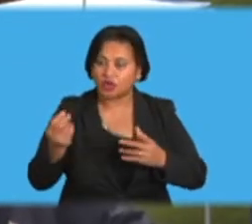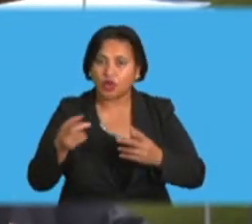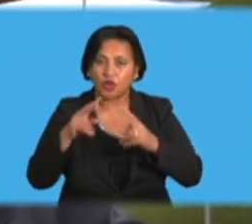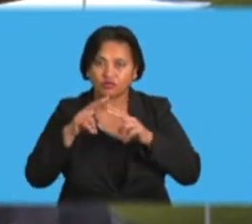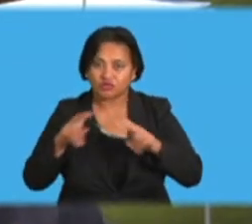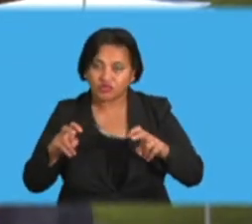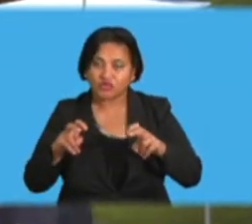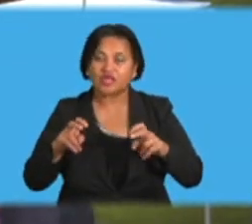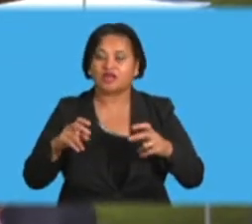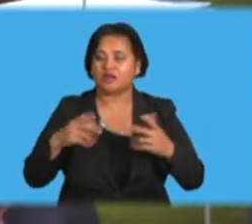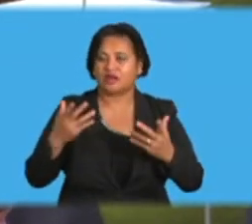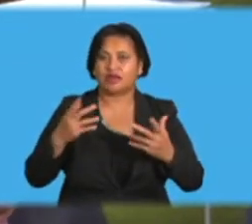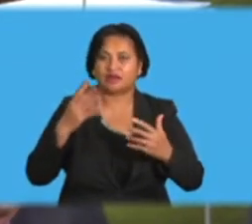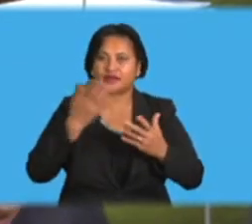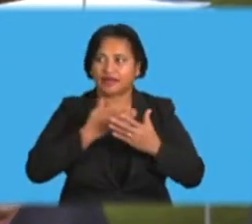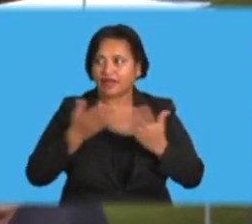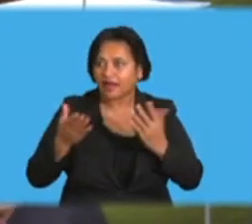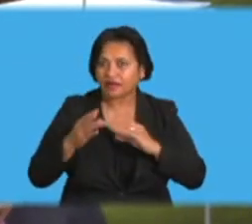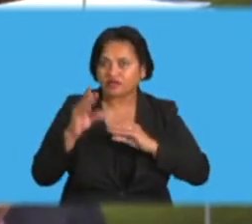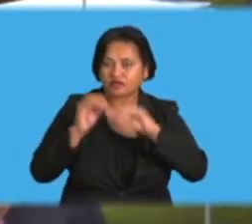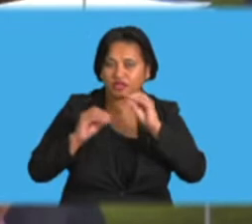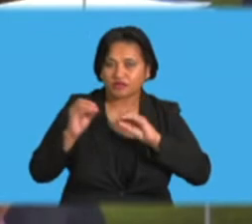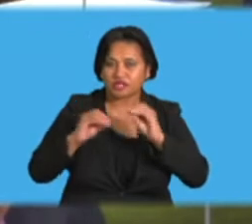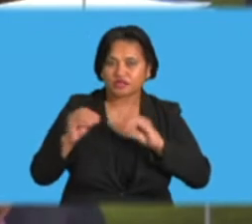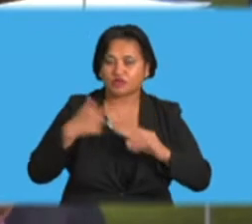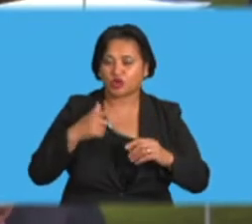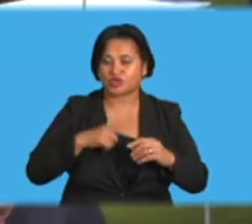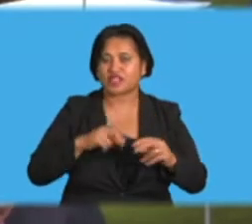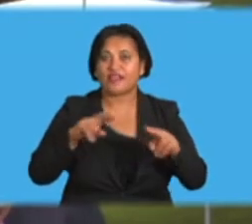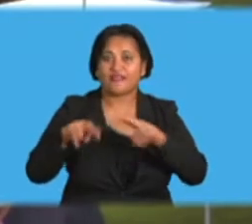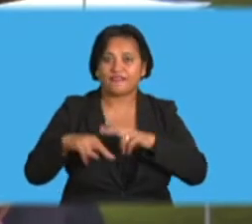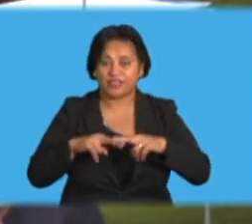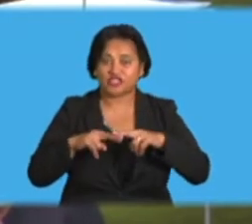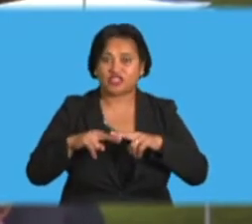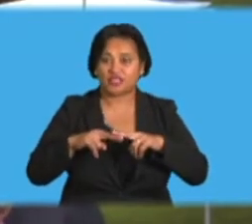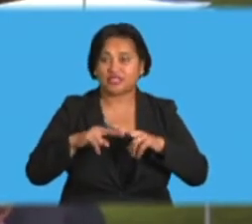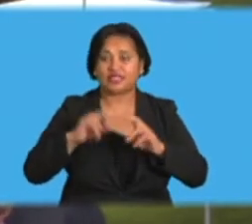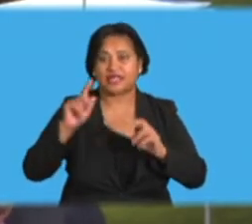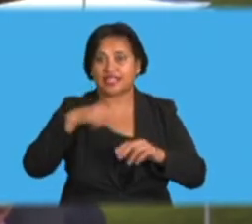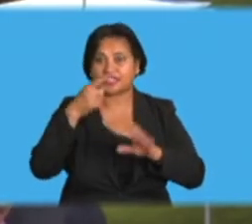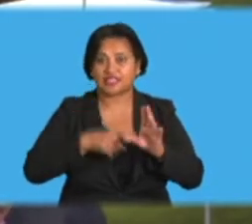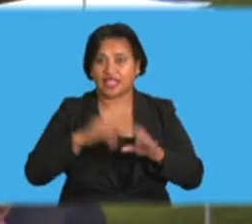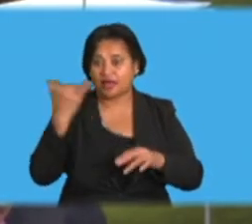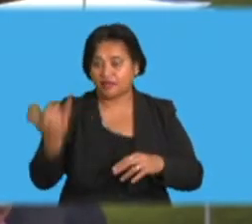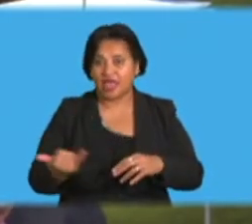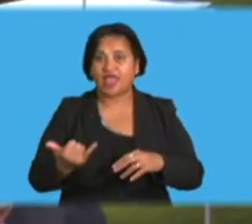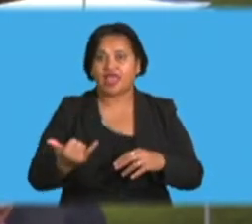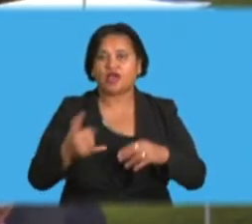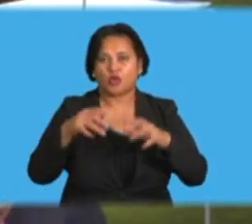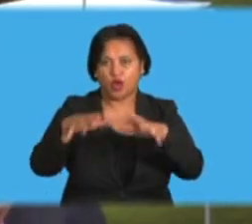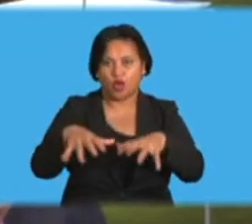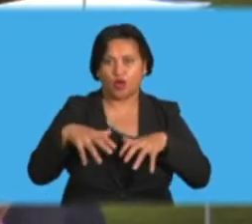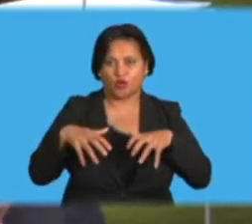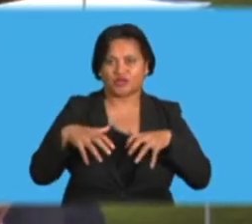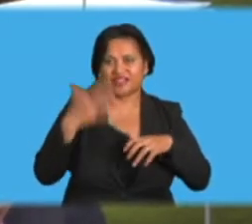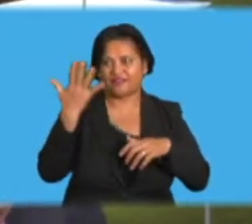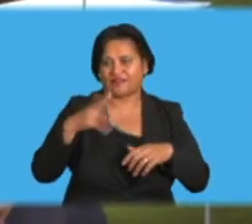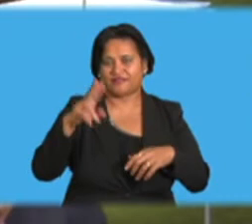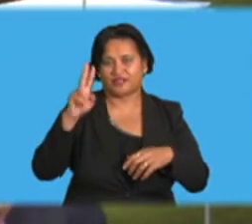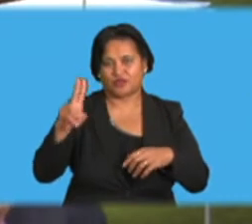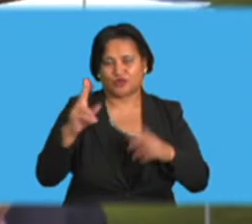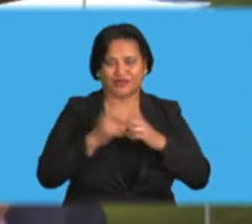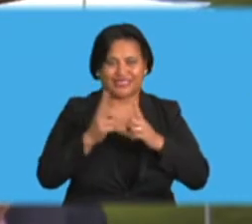the 52nd annual meeting of the ADB in May next year, Madam Speaker. Madam Speaker, this will be a very historic